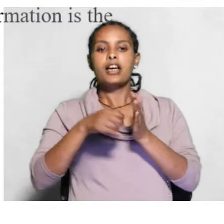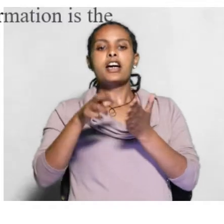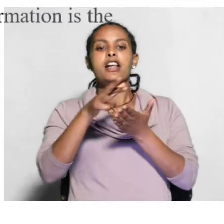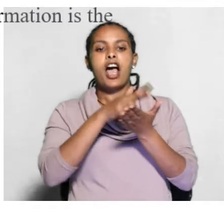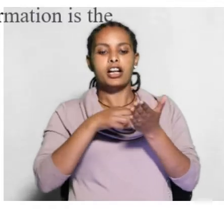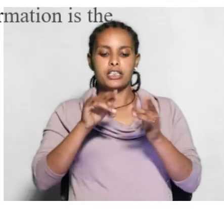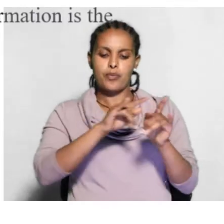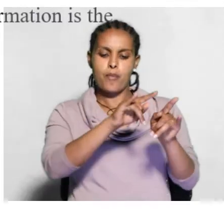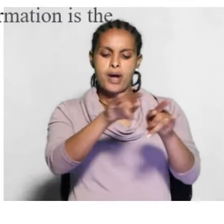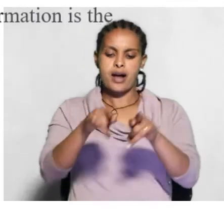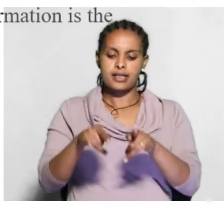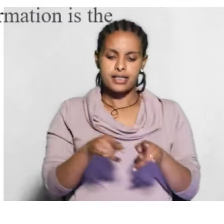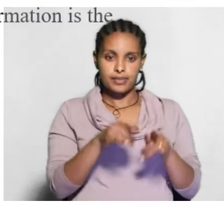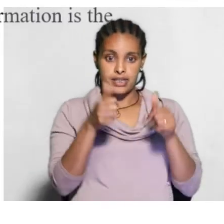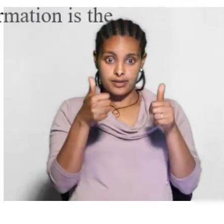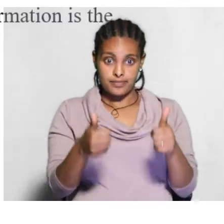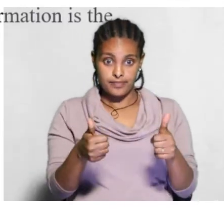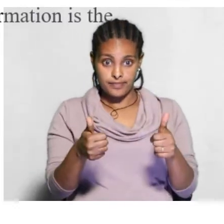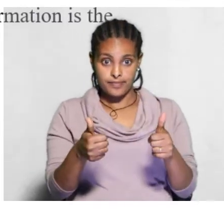Reaction mechanism.